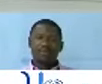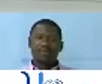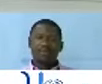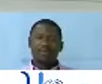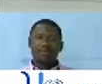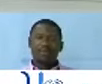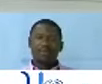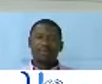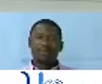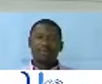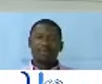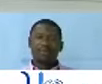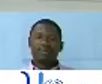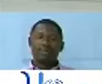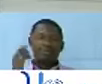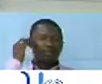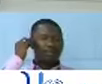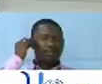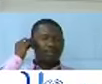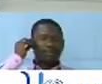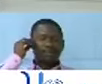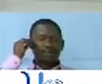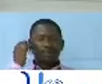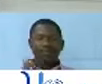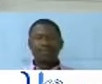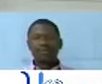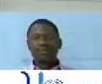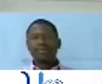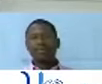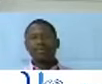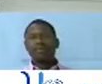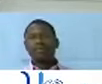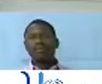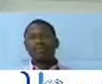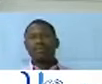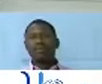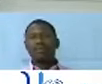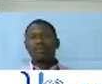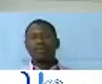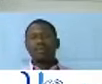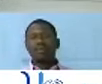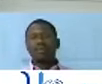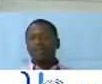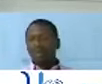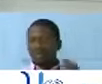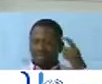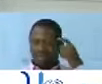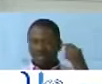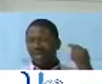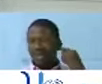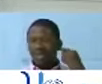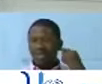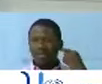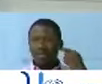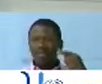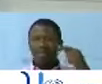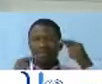moi. Louis 14, I think one of the, I had a testimony, I think I heard